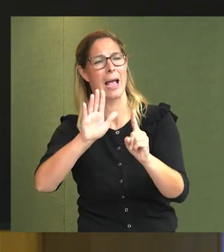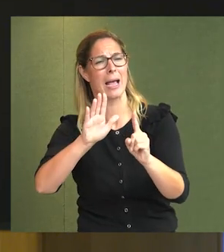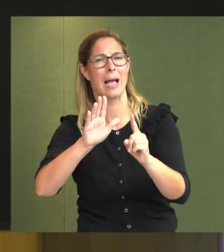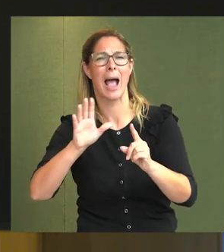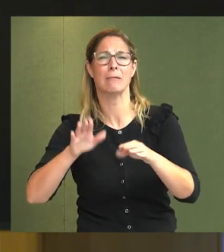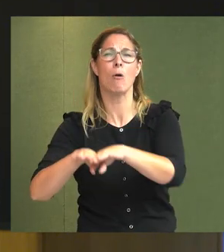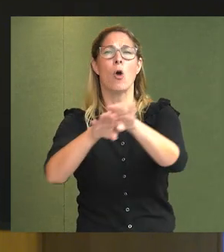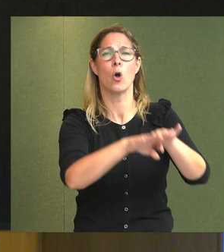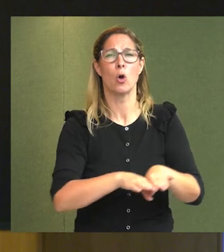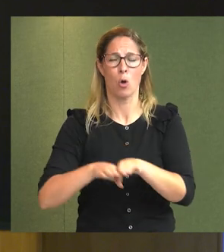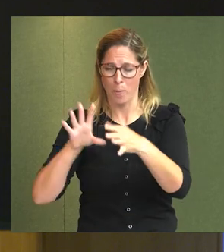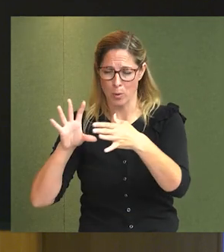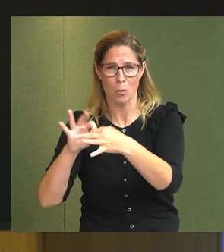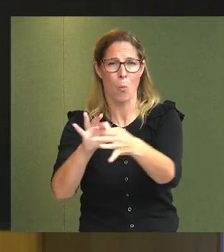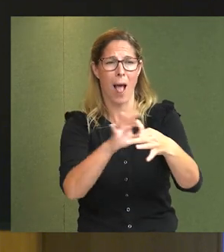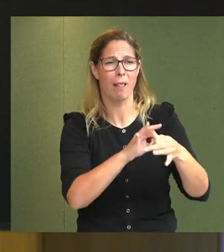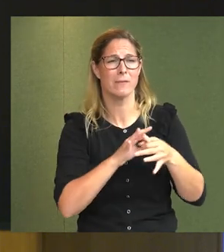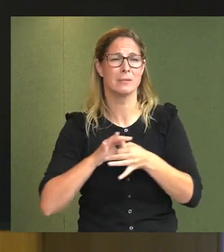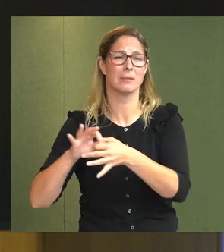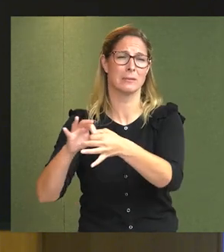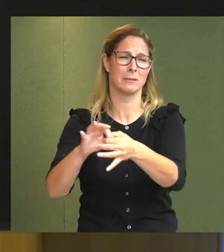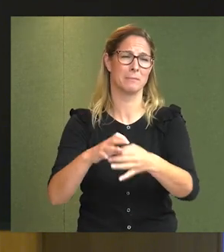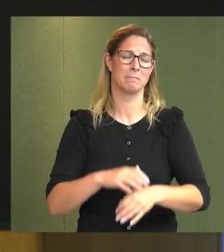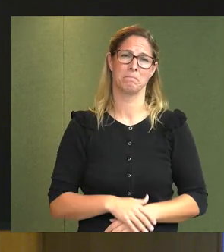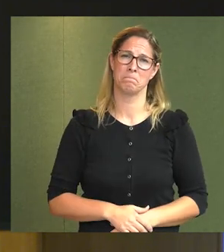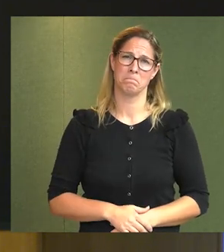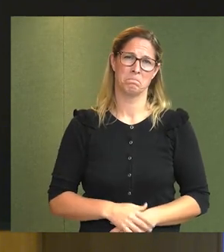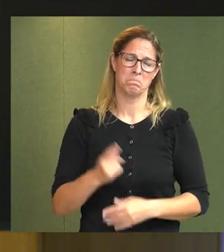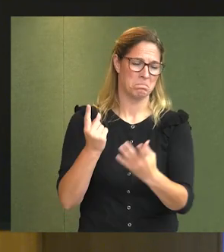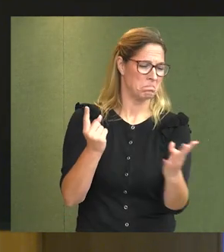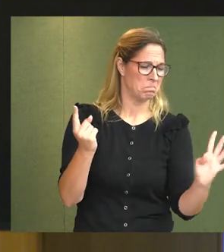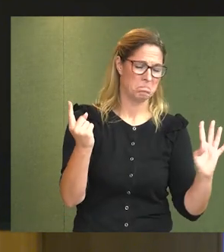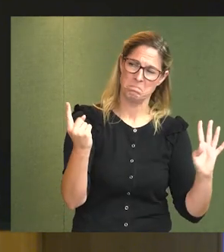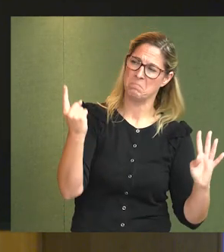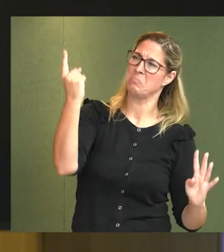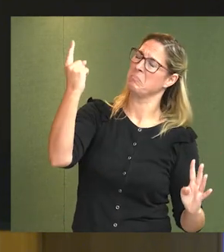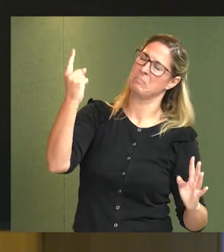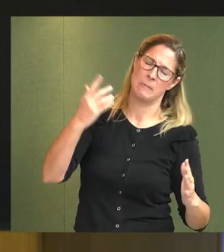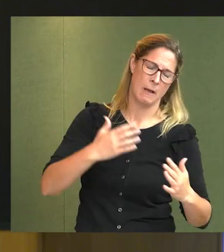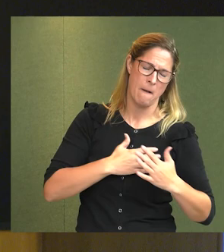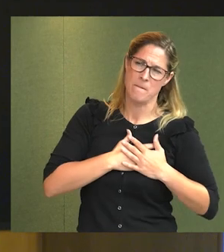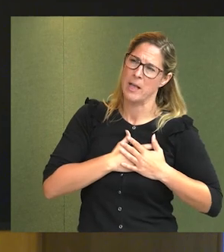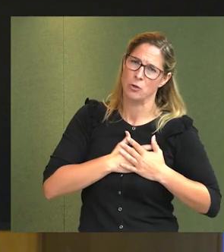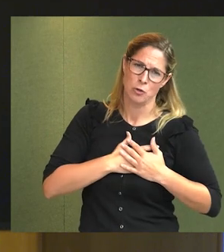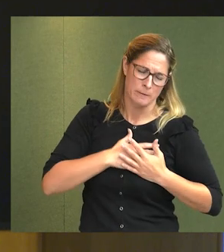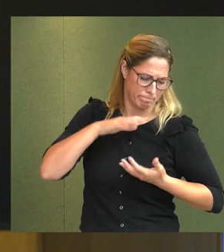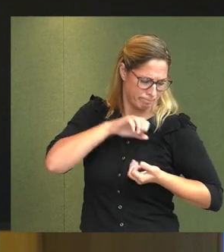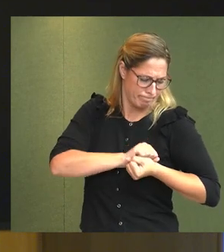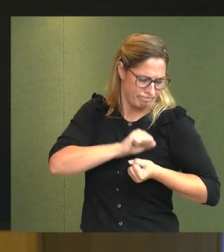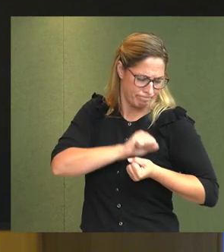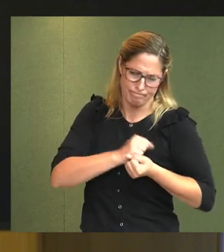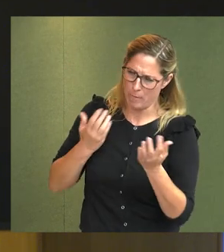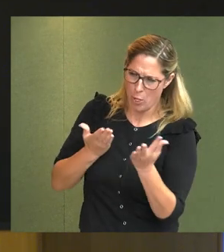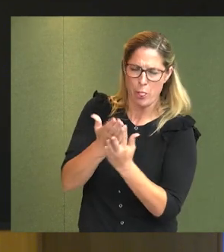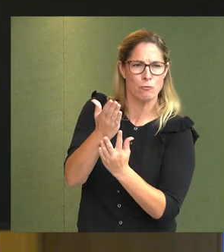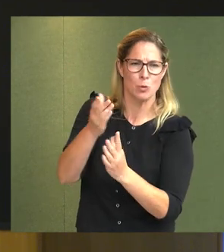and may never come close, to the great affection we've held for her over the decades. I hope that